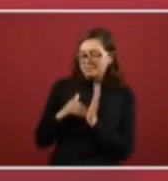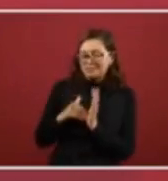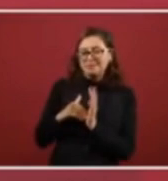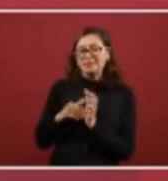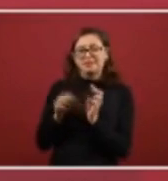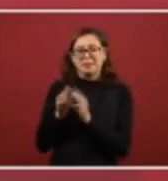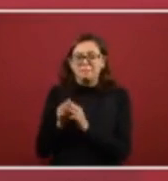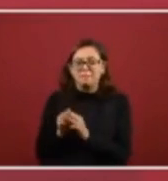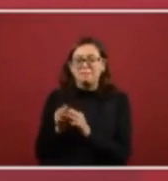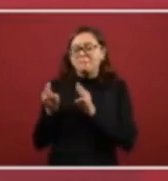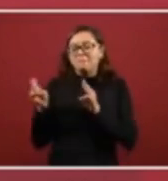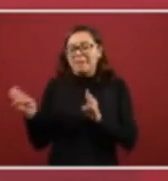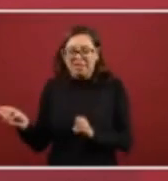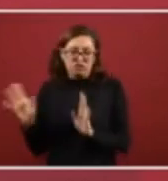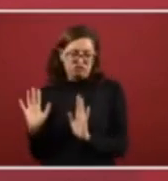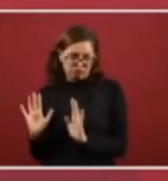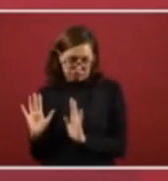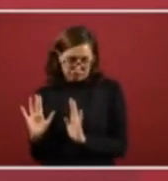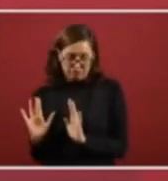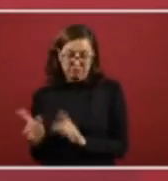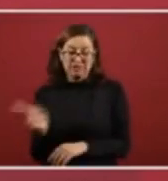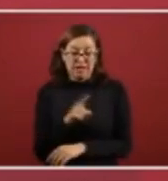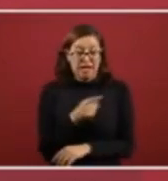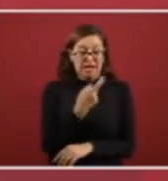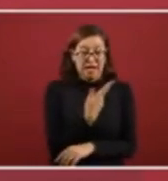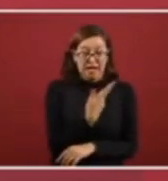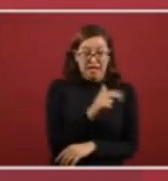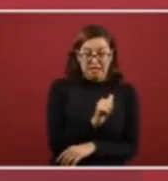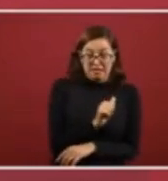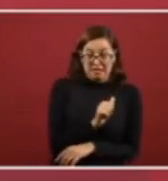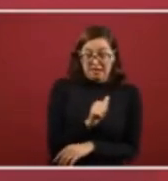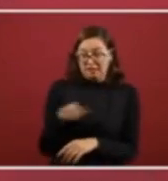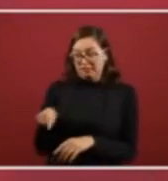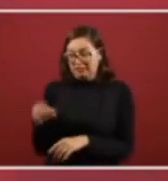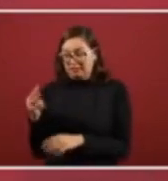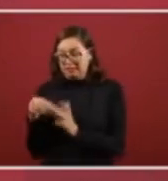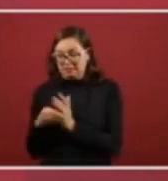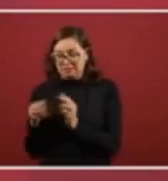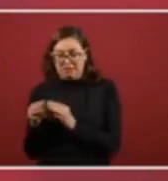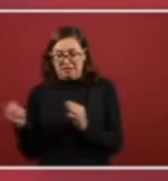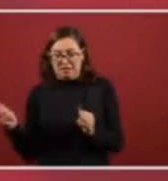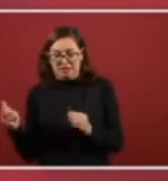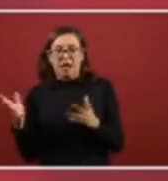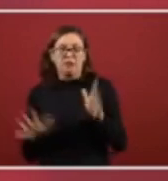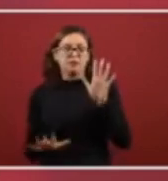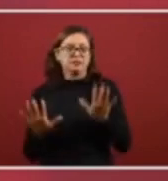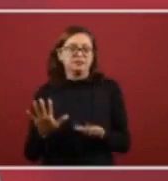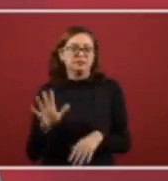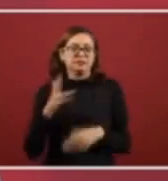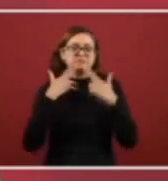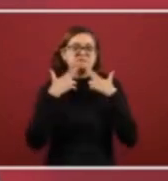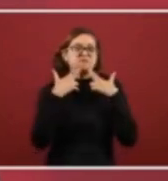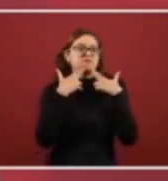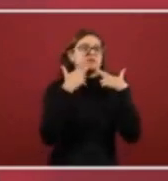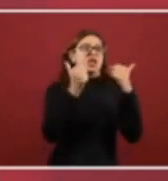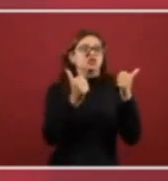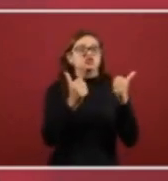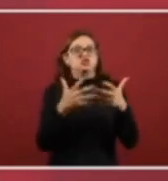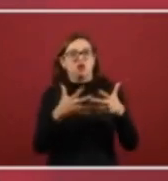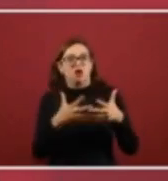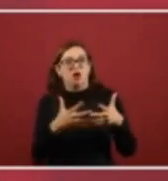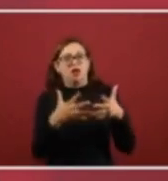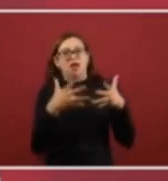13,000 square meters, and or 1 hectare and 3,000 metros. It's